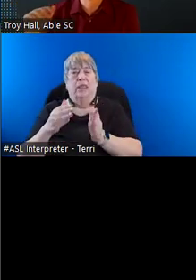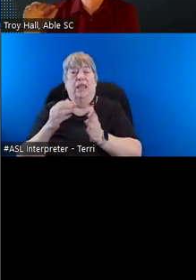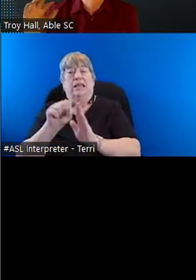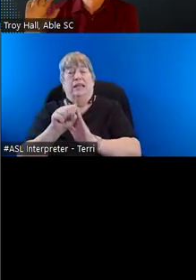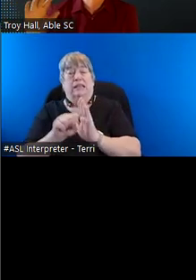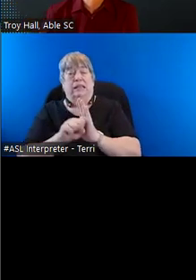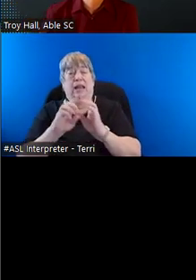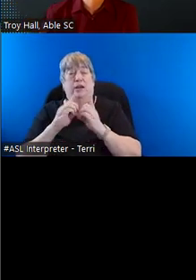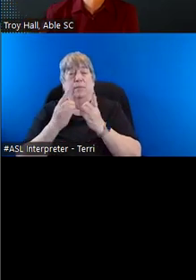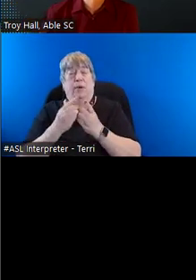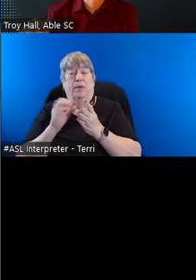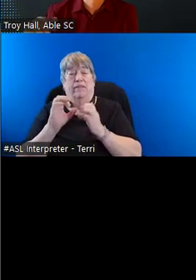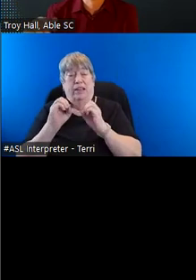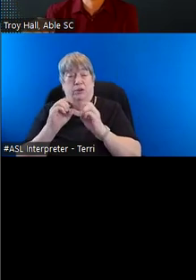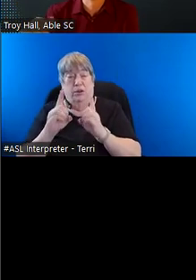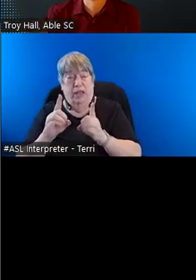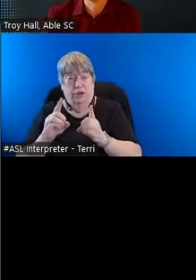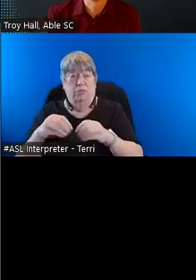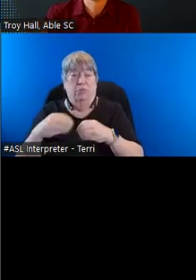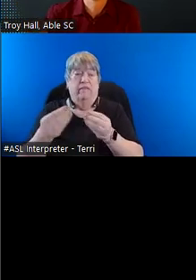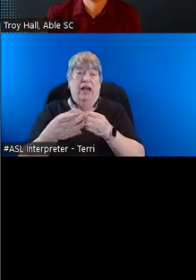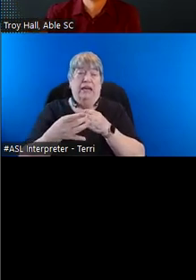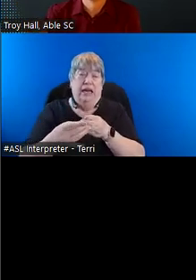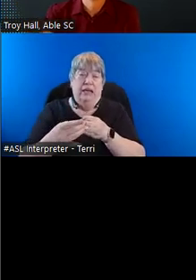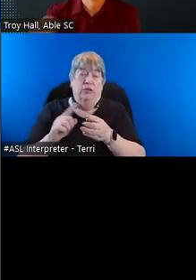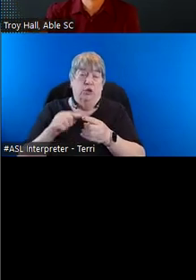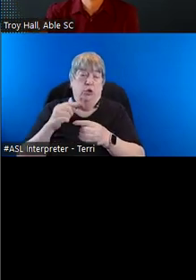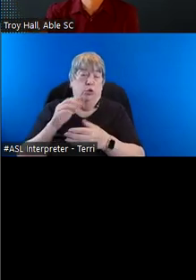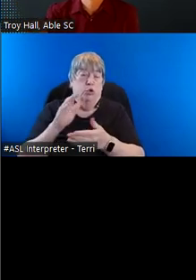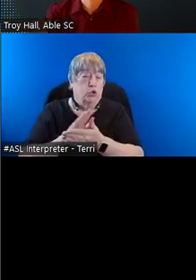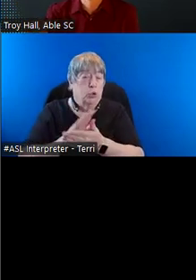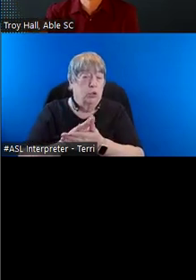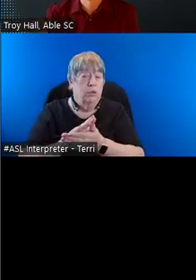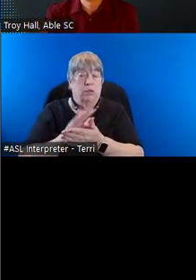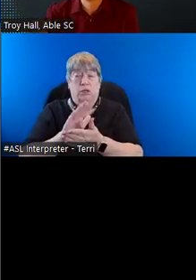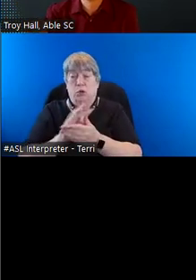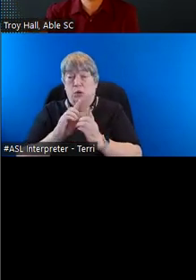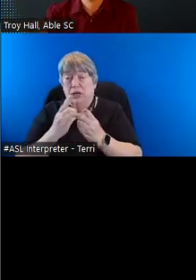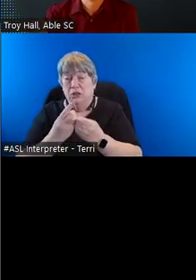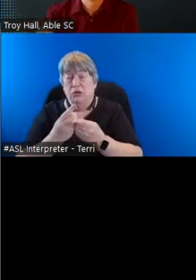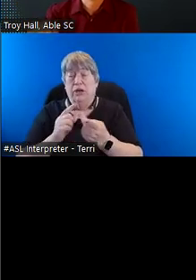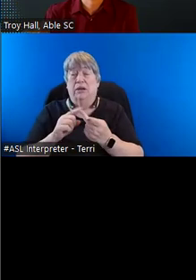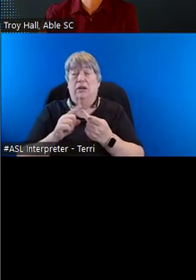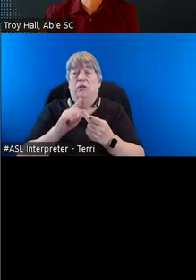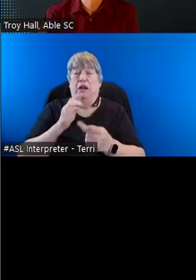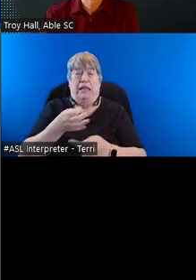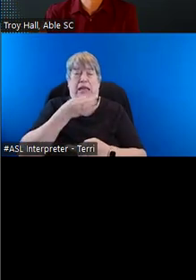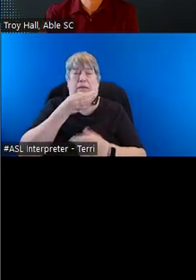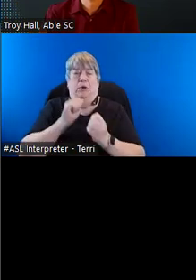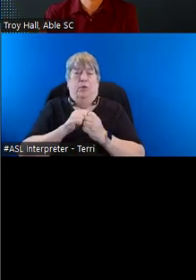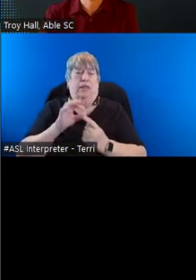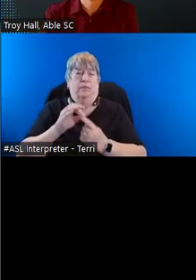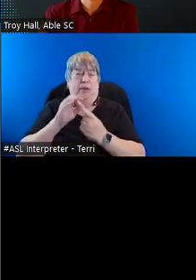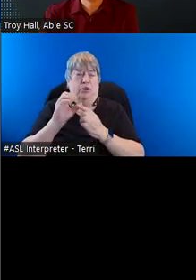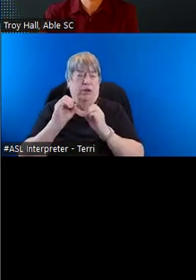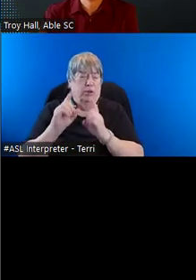they're there to provide guidance and support to schools and school districts. They're the experts in special education, and they're also very